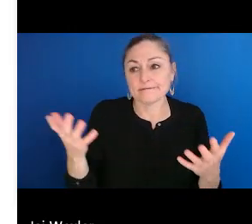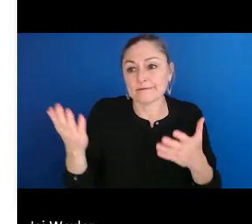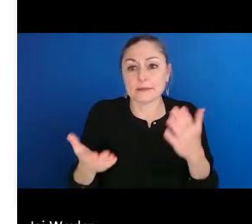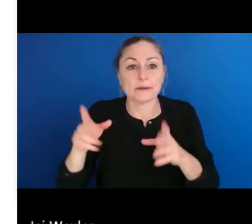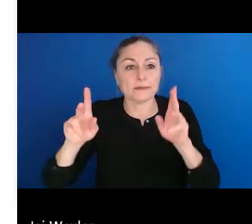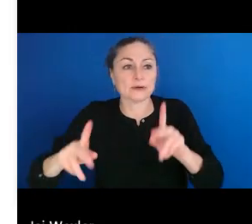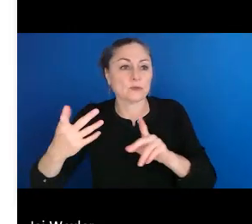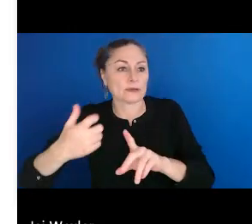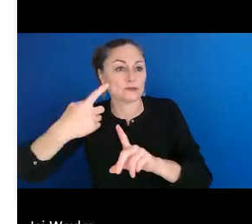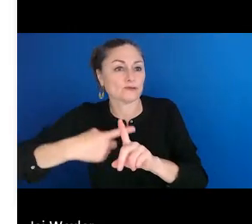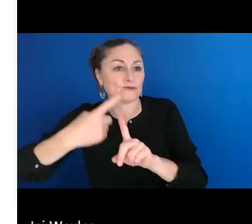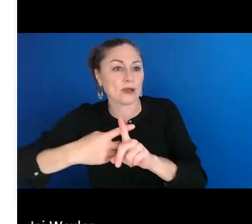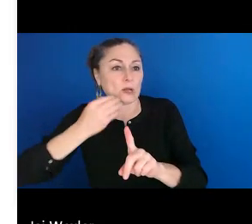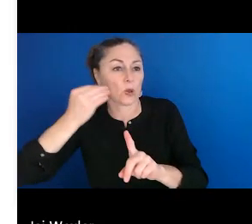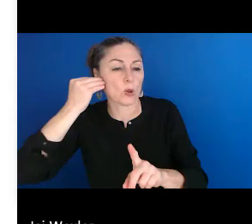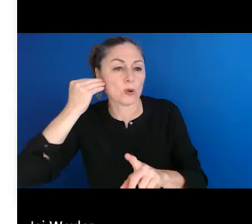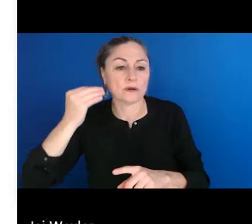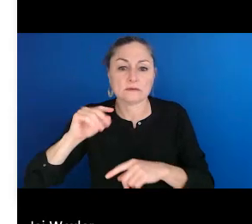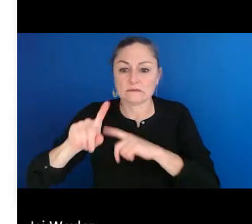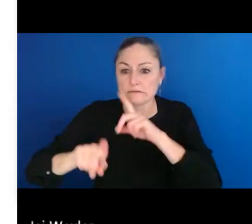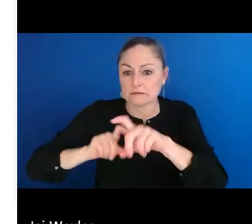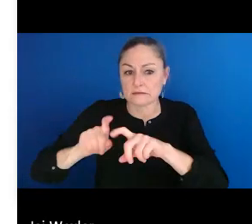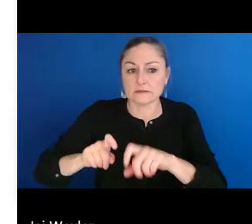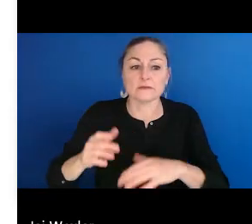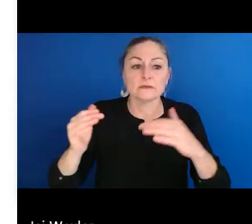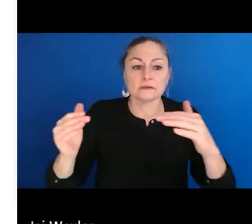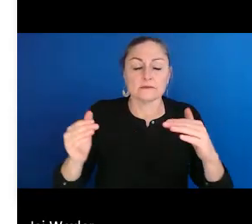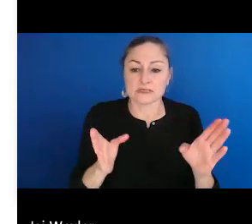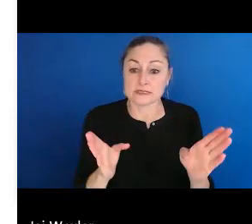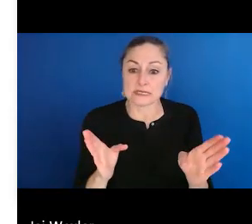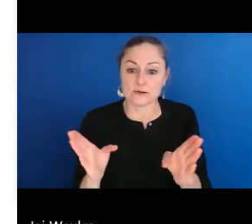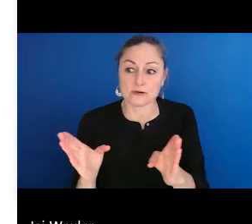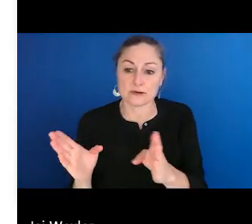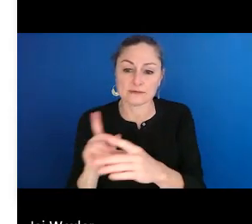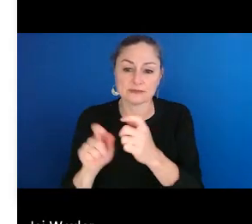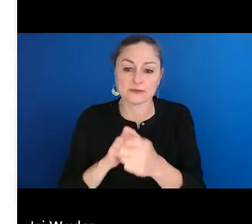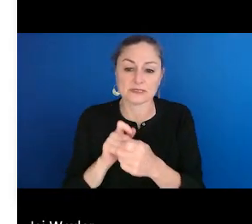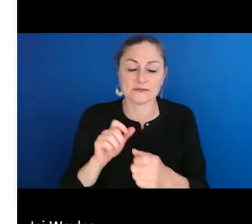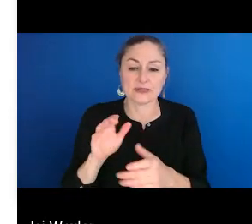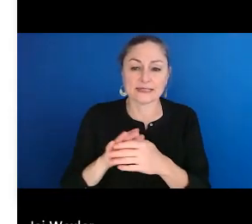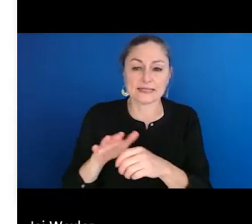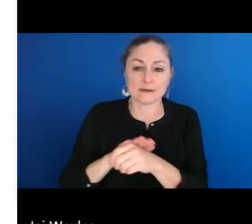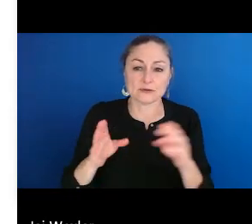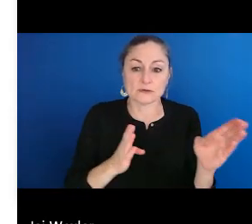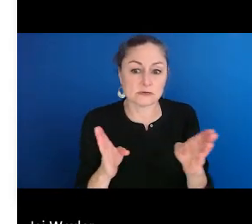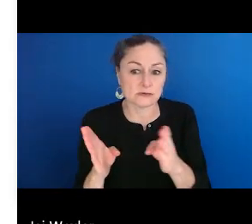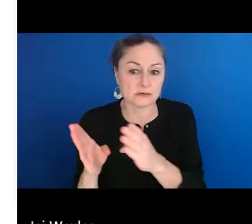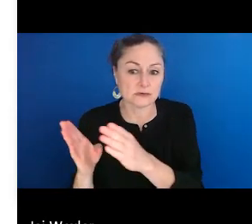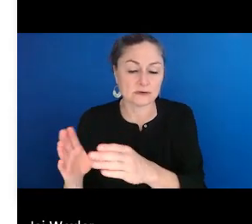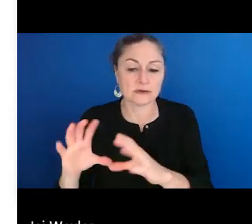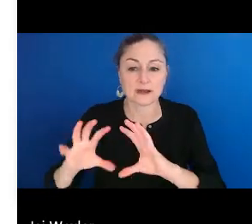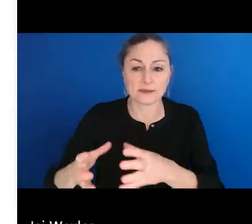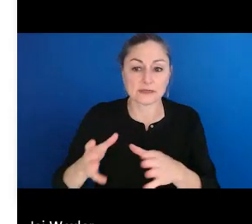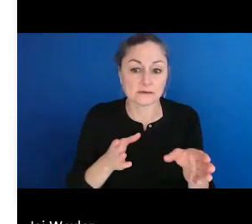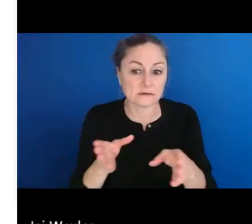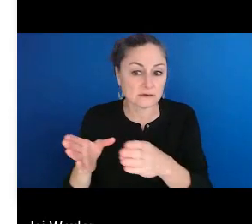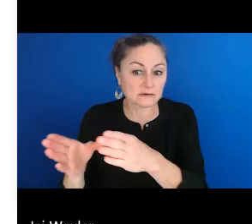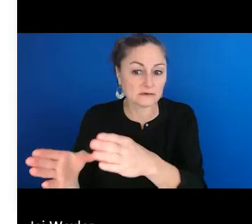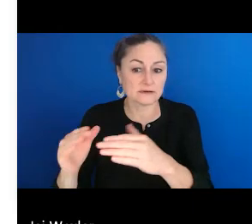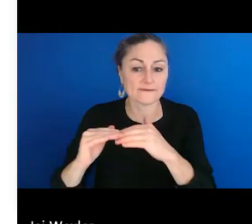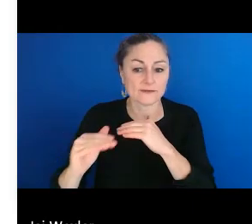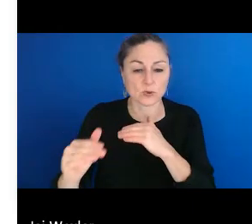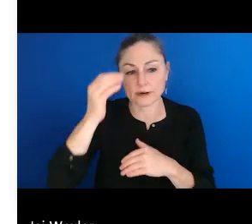buy a home, steering someone to a certain neighborhood, to a certain complex, to a certain floor based on their protected